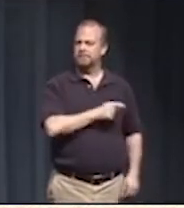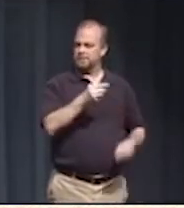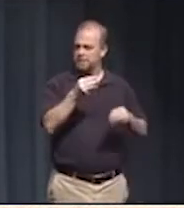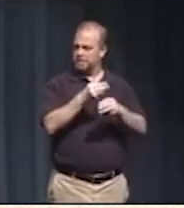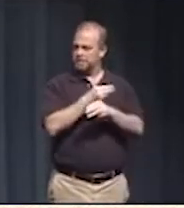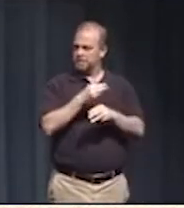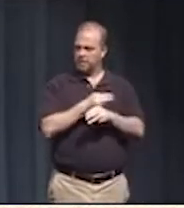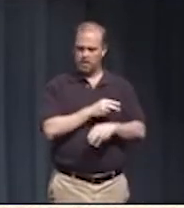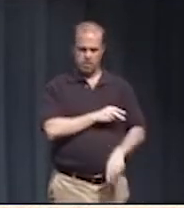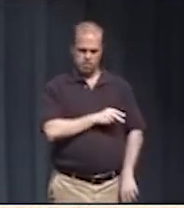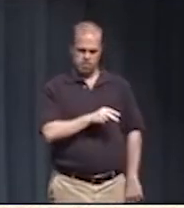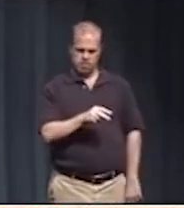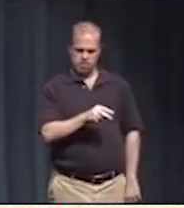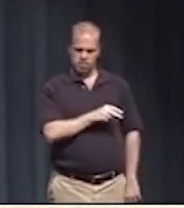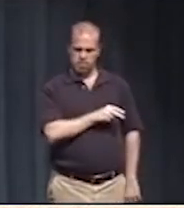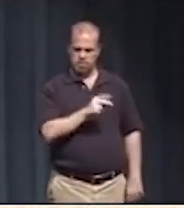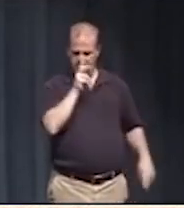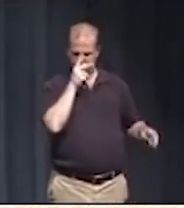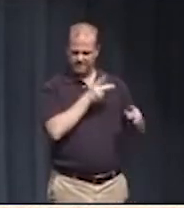add up.